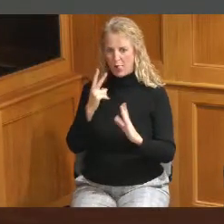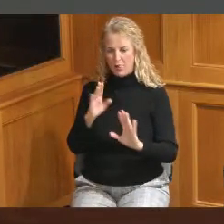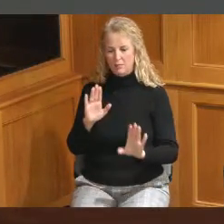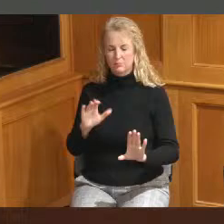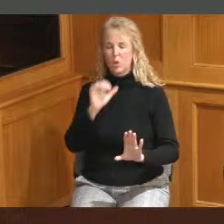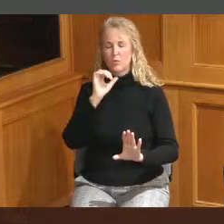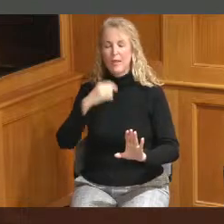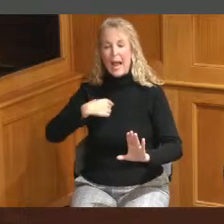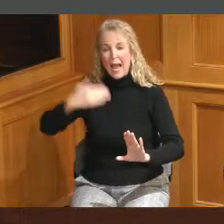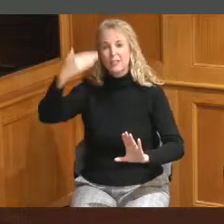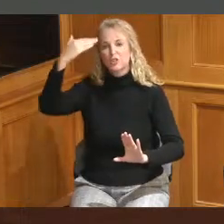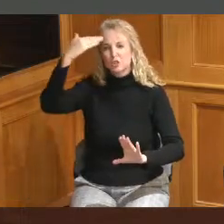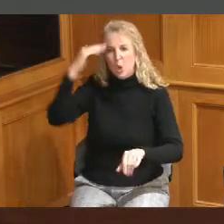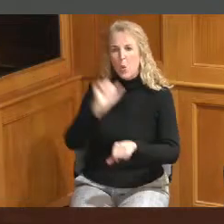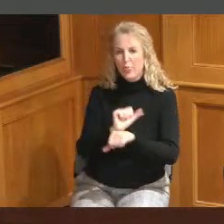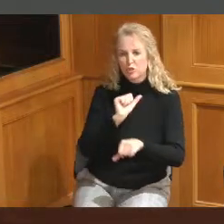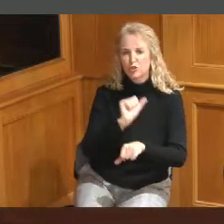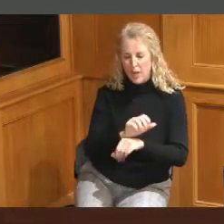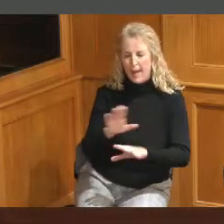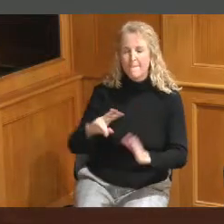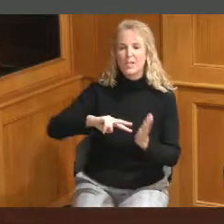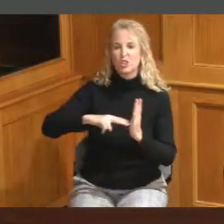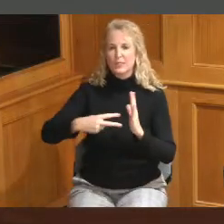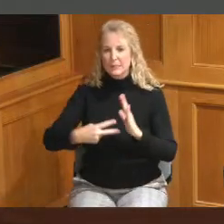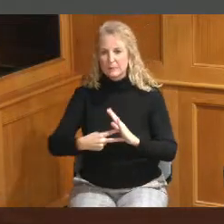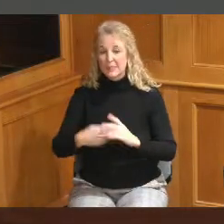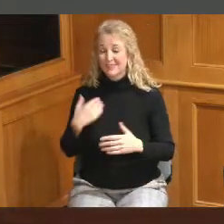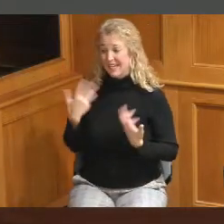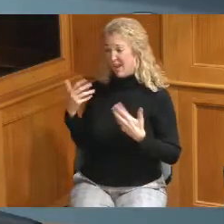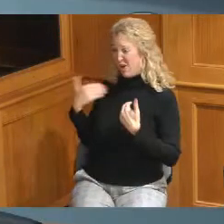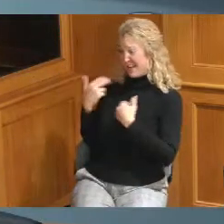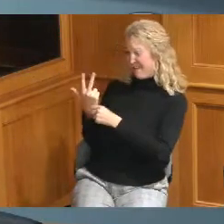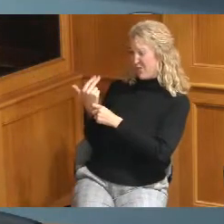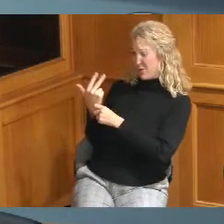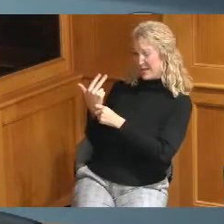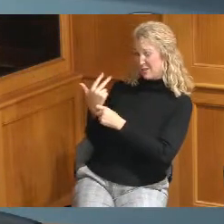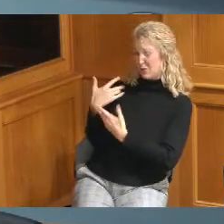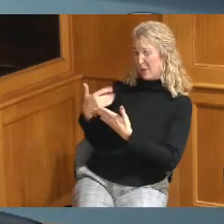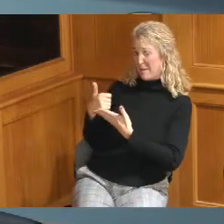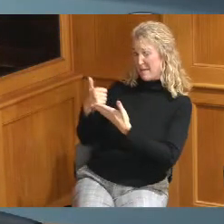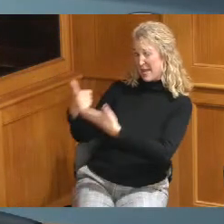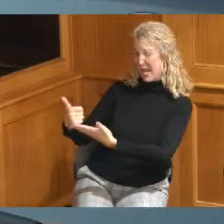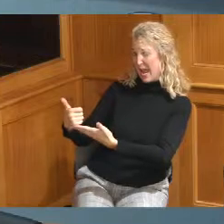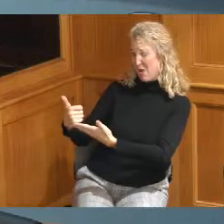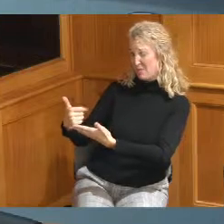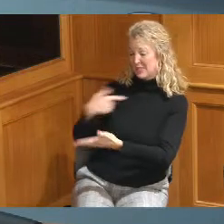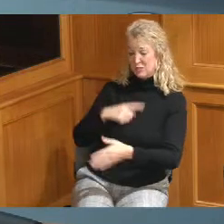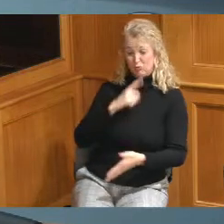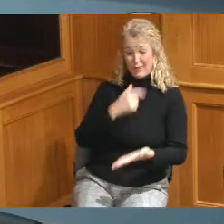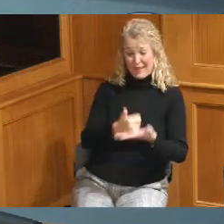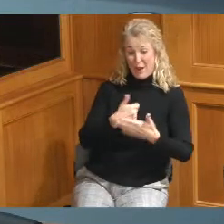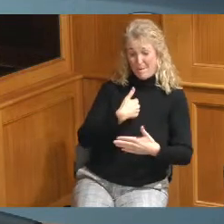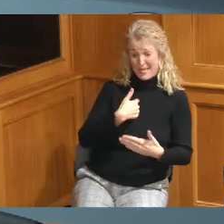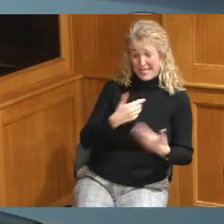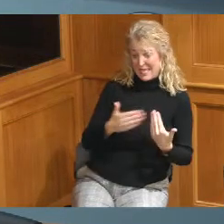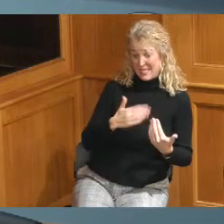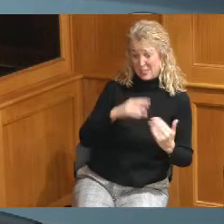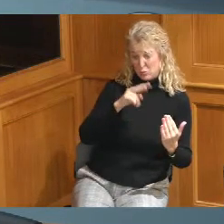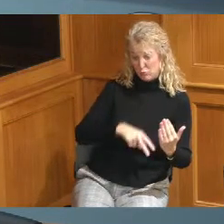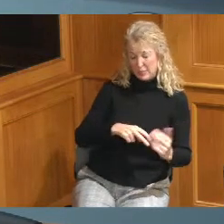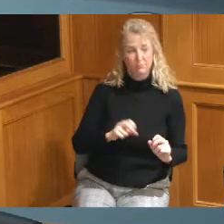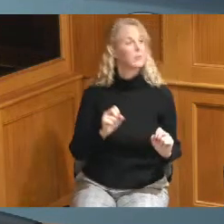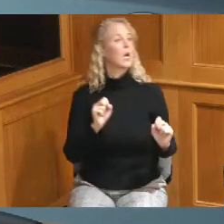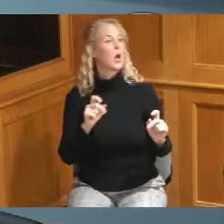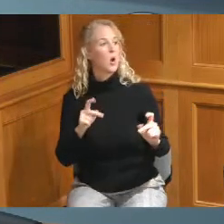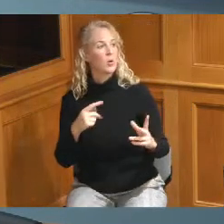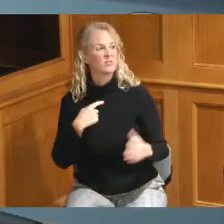week. Okay, and I do have the copy of the one you gave me 3 years ago. Maybe that could be helpful, because it was helpful. It was real easy to read. Okay, so